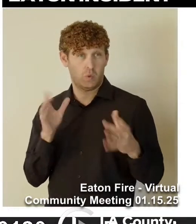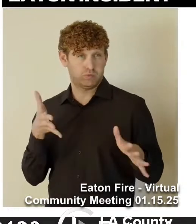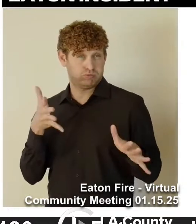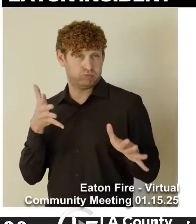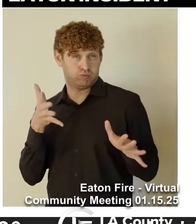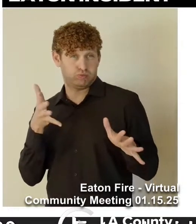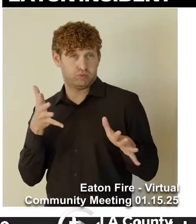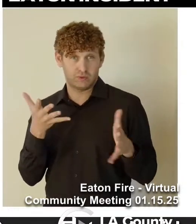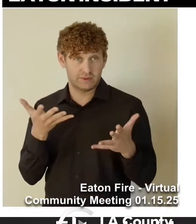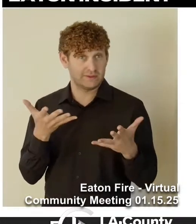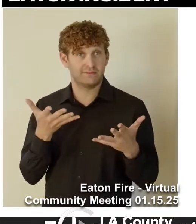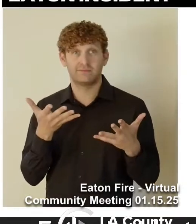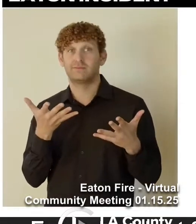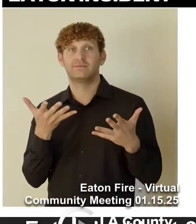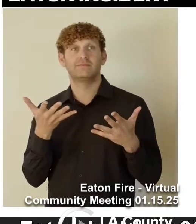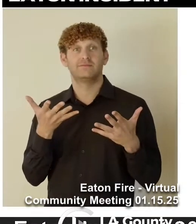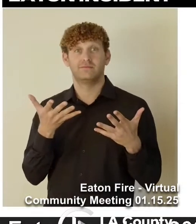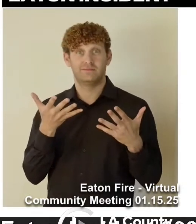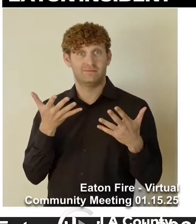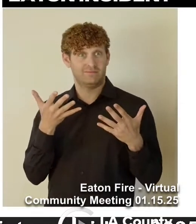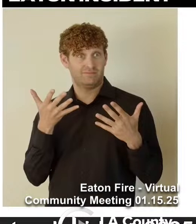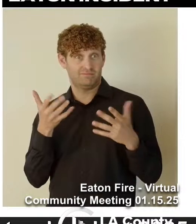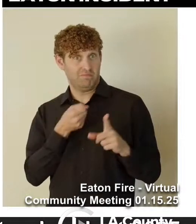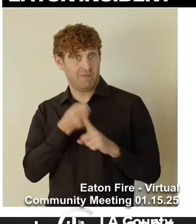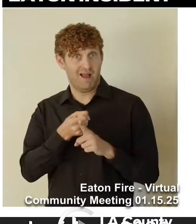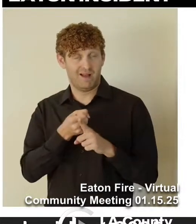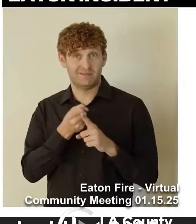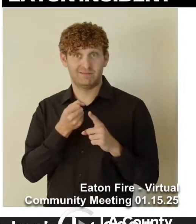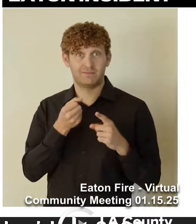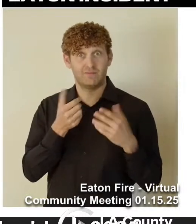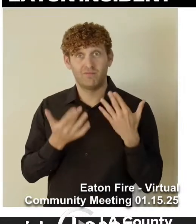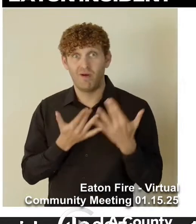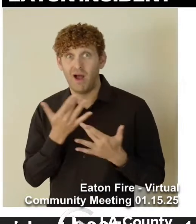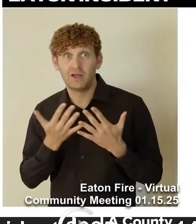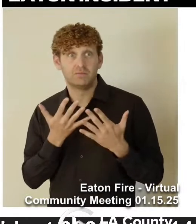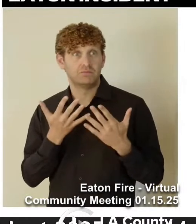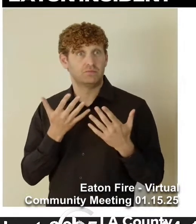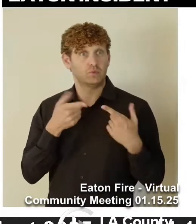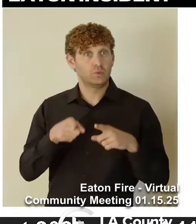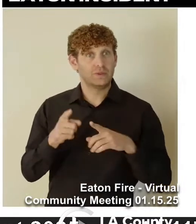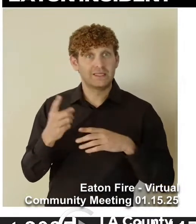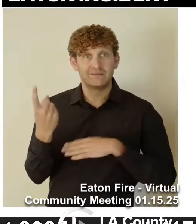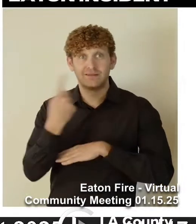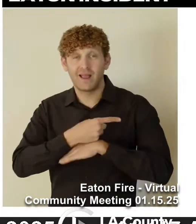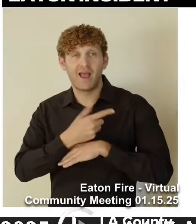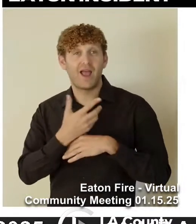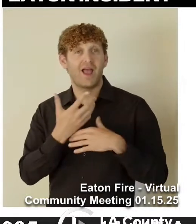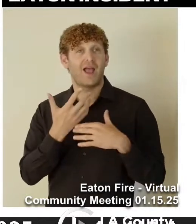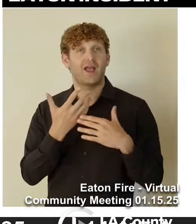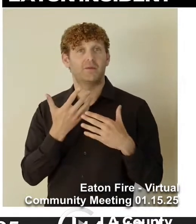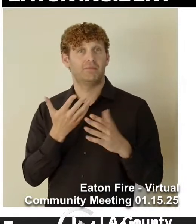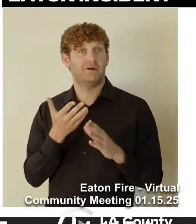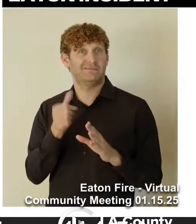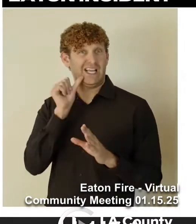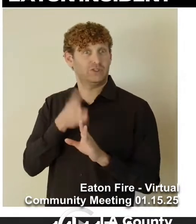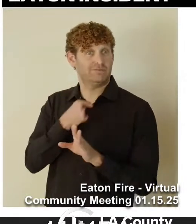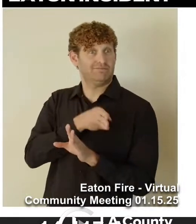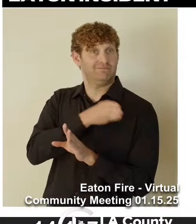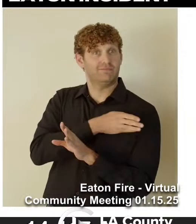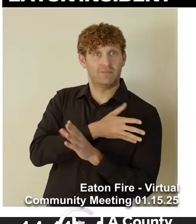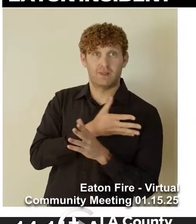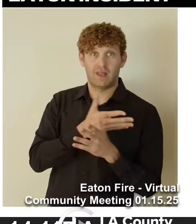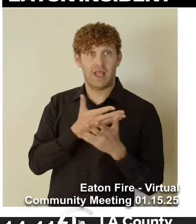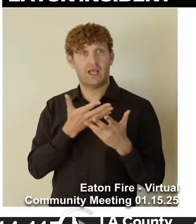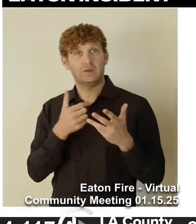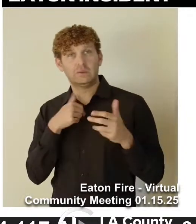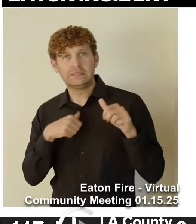lower on the fire, and in fact the past couple days really haven't been much stronger than the days before. That's always a big uncertainty with Santa Ana events,